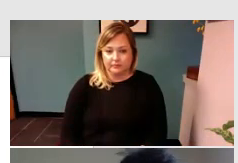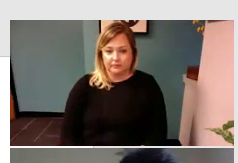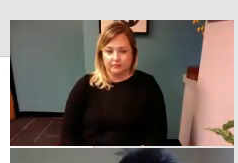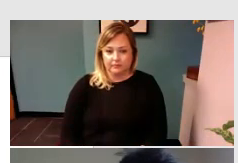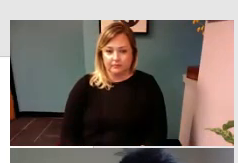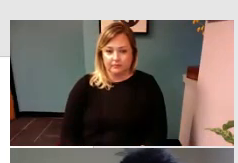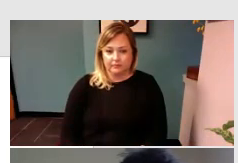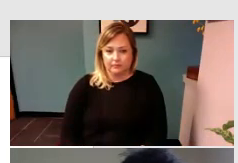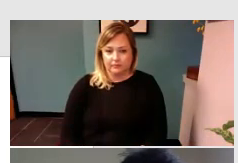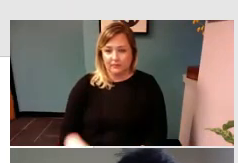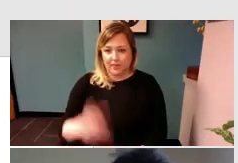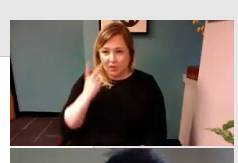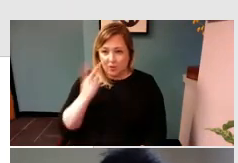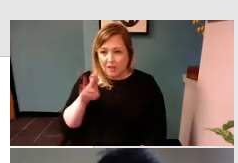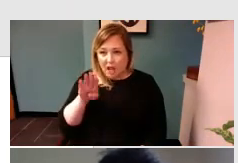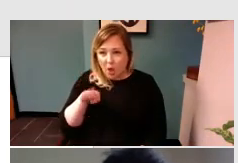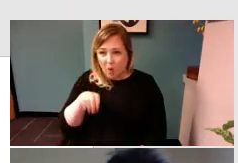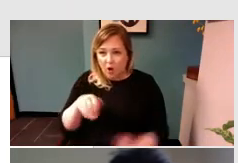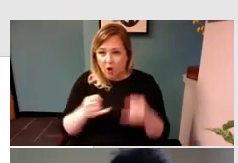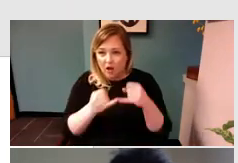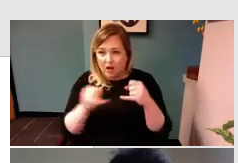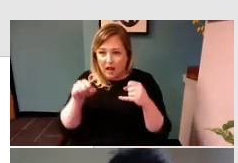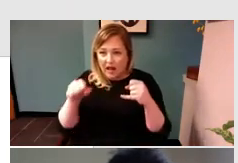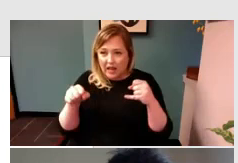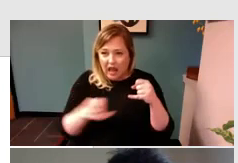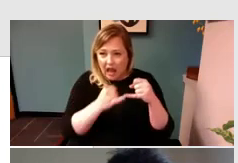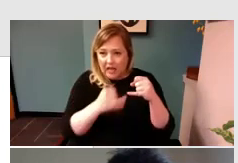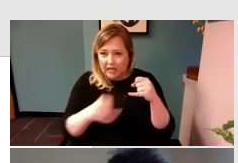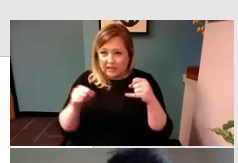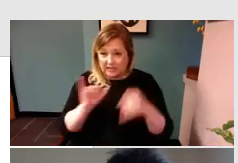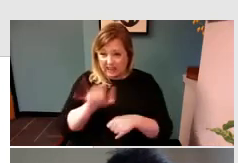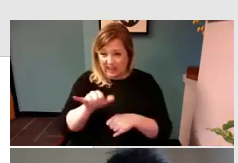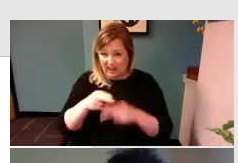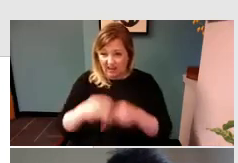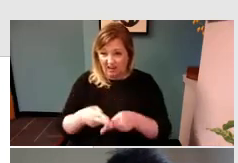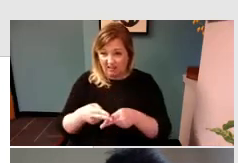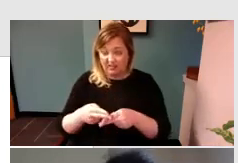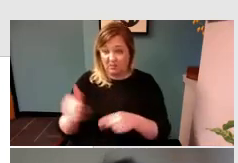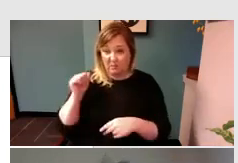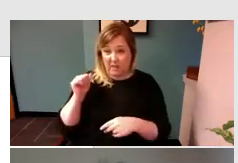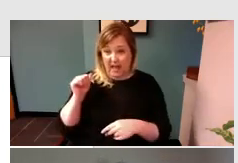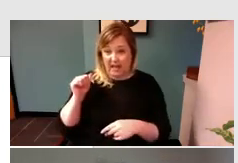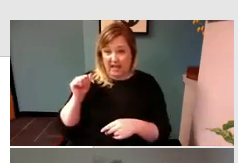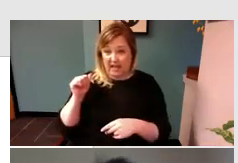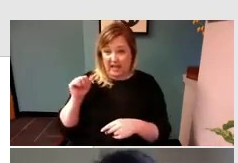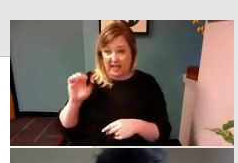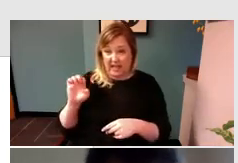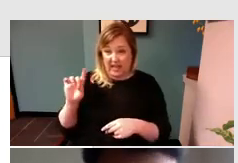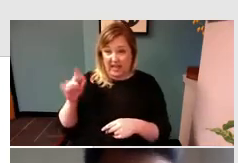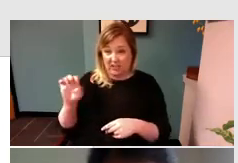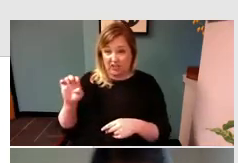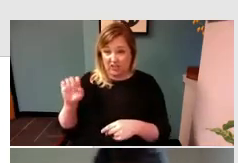Would this be considered as a back edge in this graph? No.